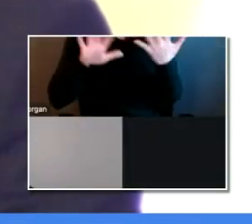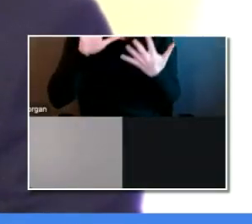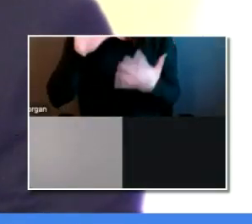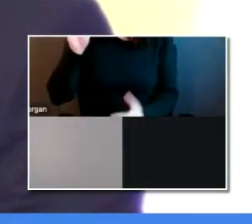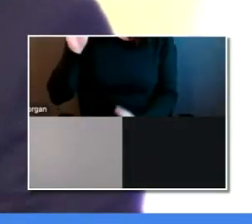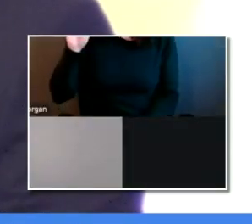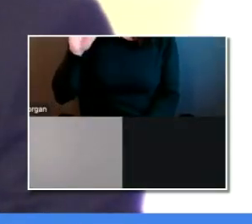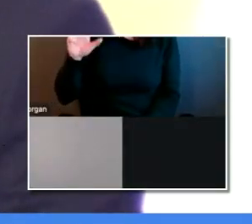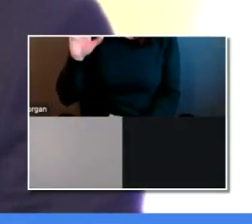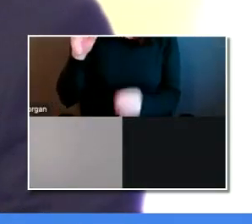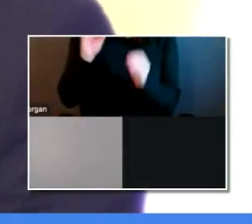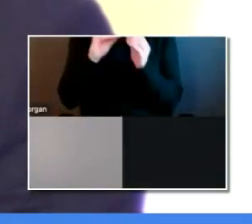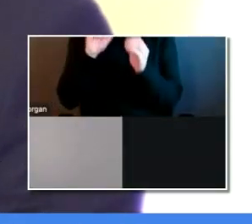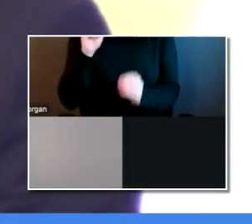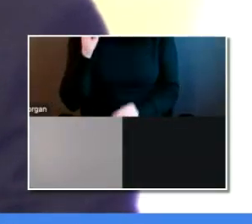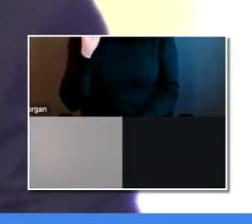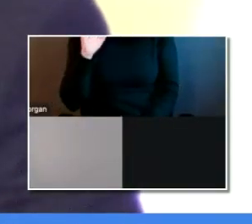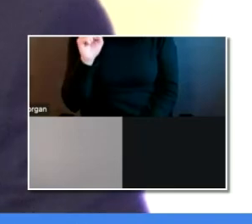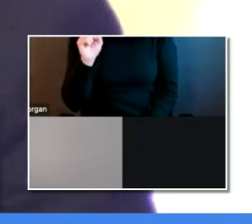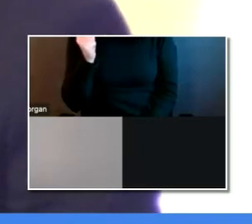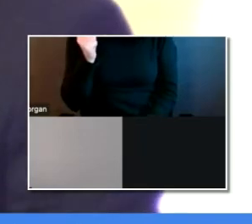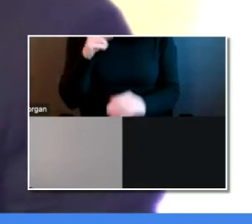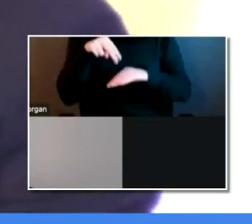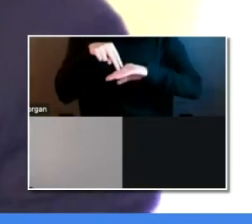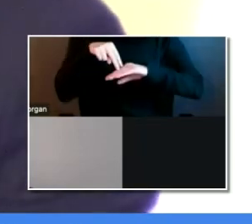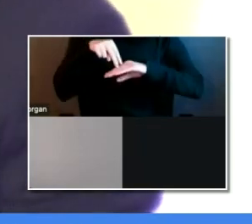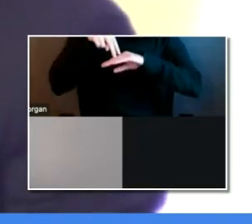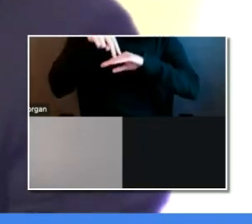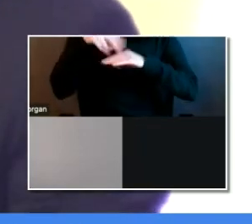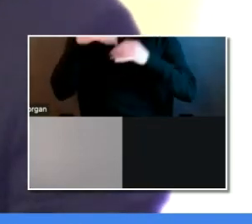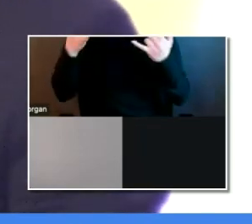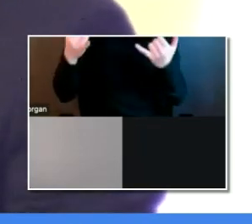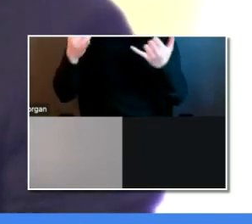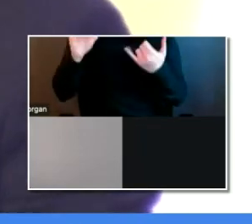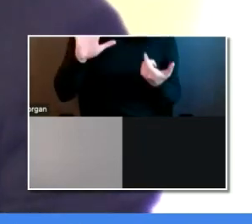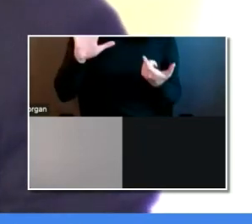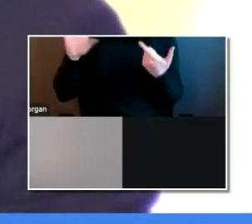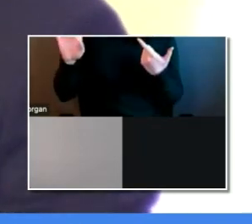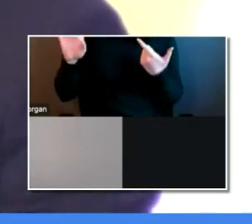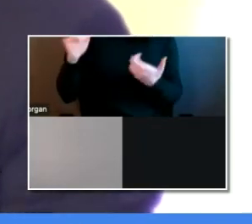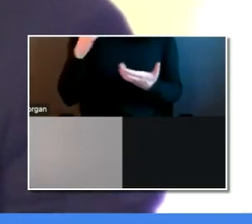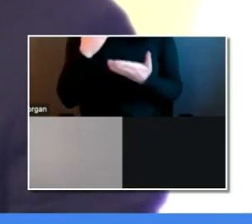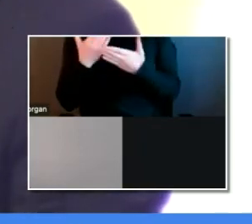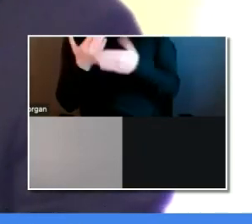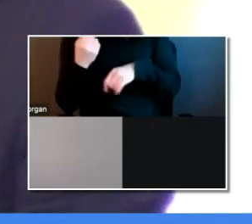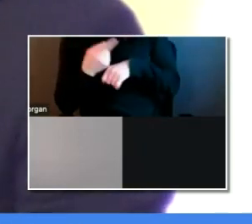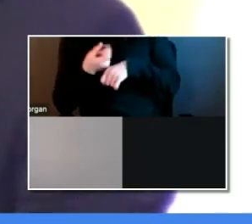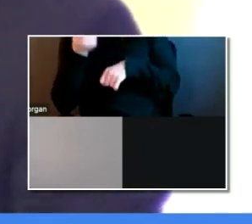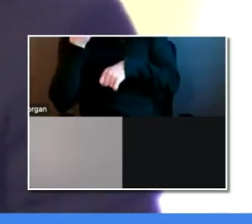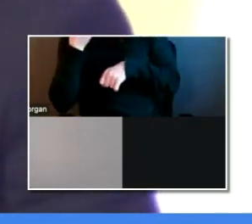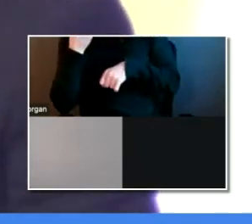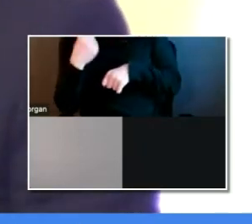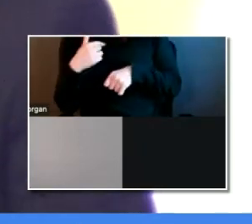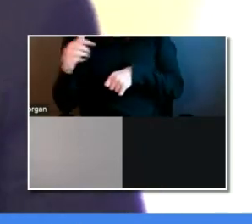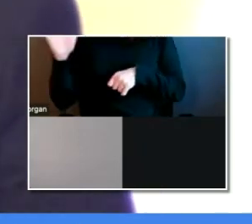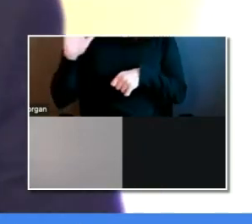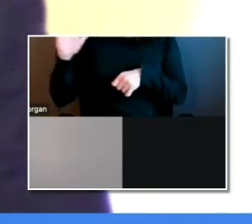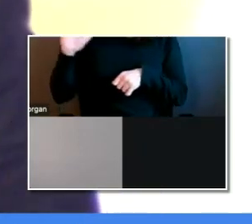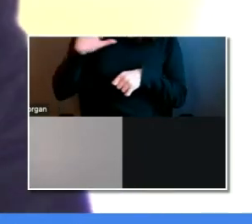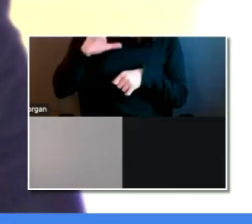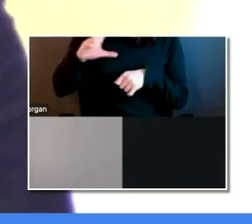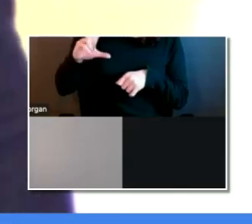inches underneath my feet. I'm 5'8" on like a good day, you understand. Like I was 5'9" in my